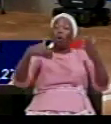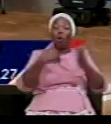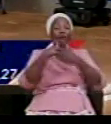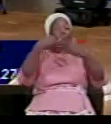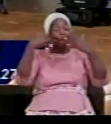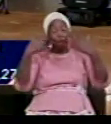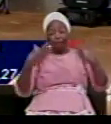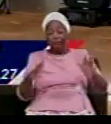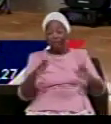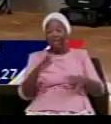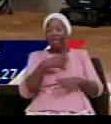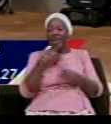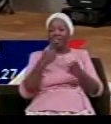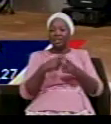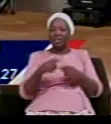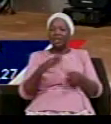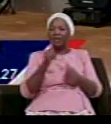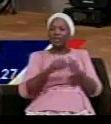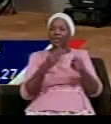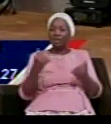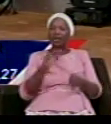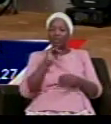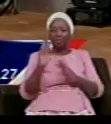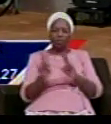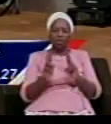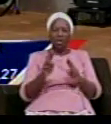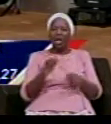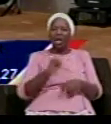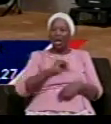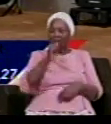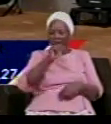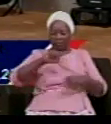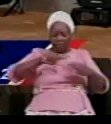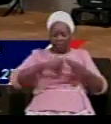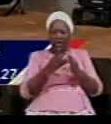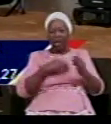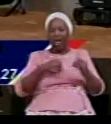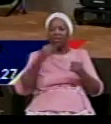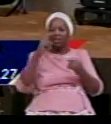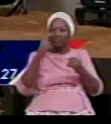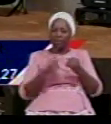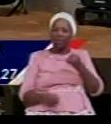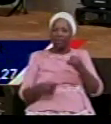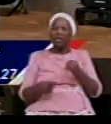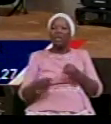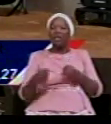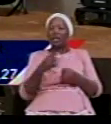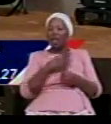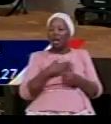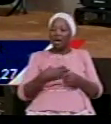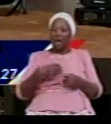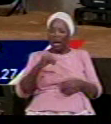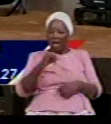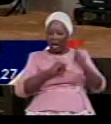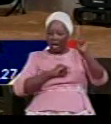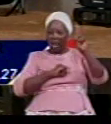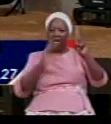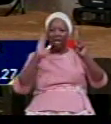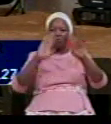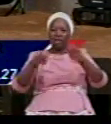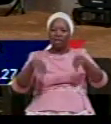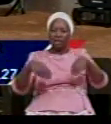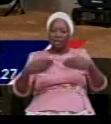finished. Everything now can be yours. I am Alpha and Omega, the beginning and the end. I will